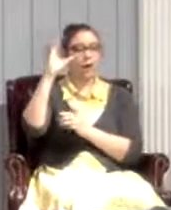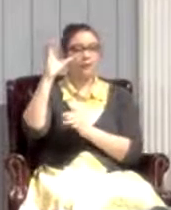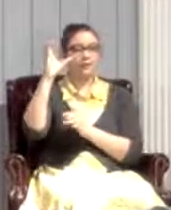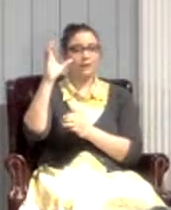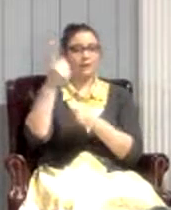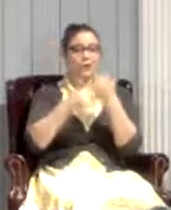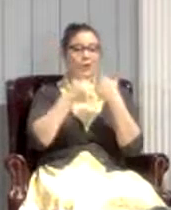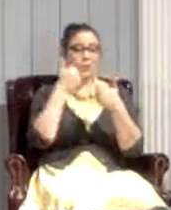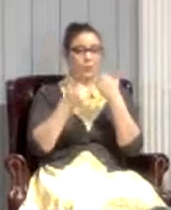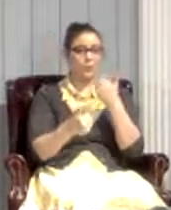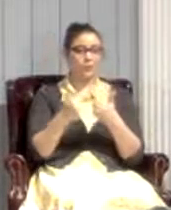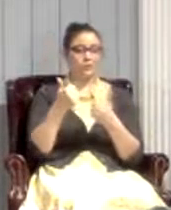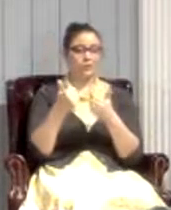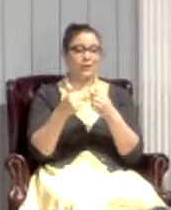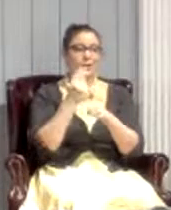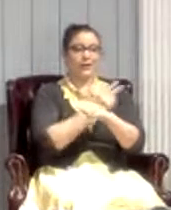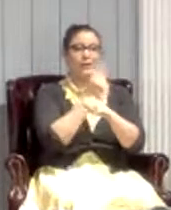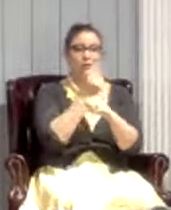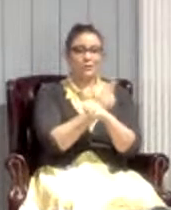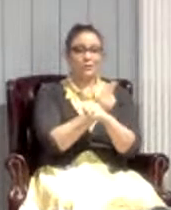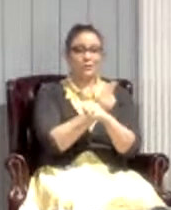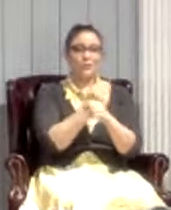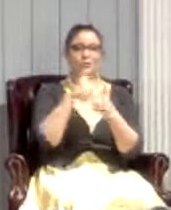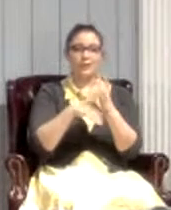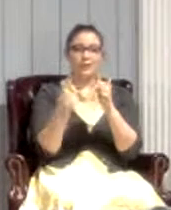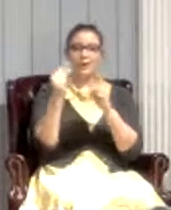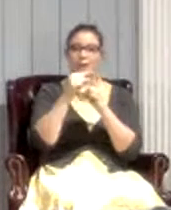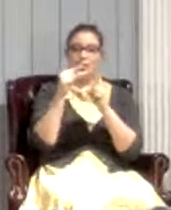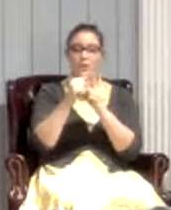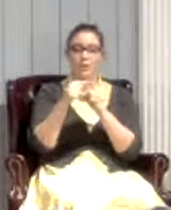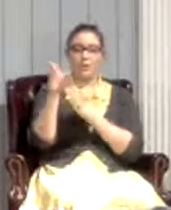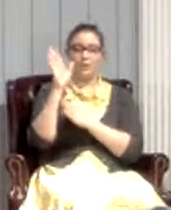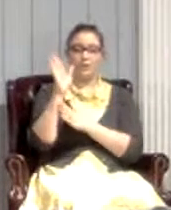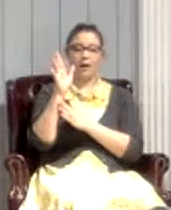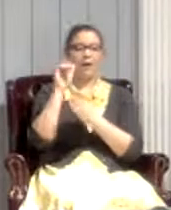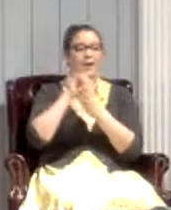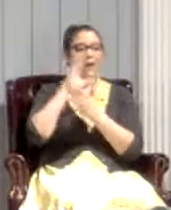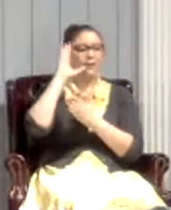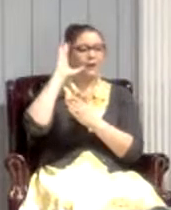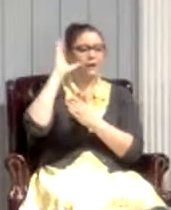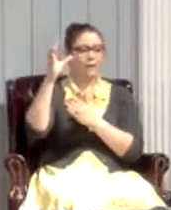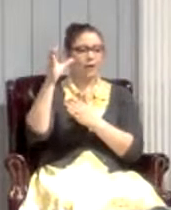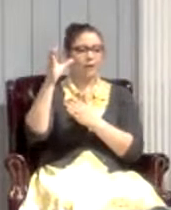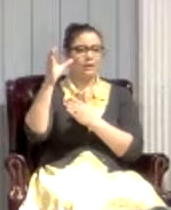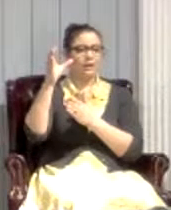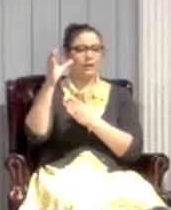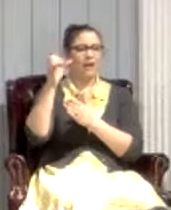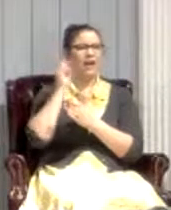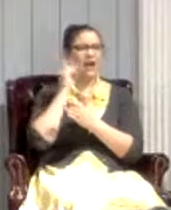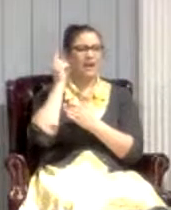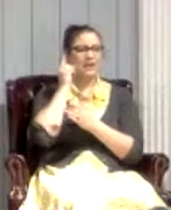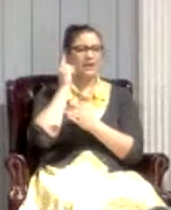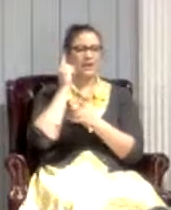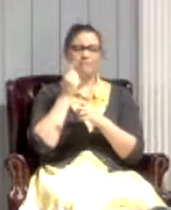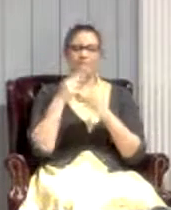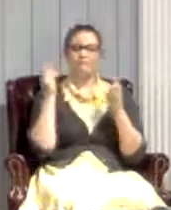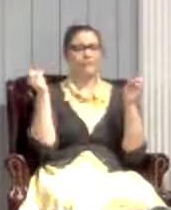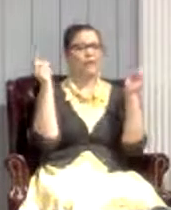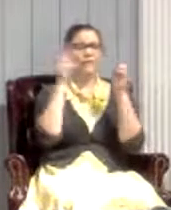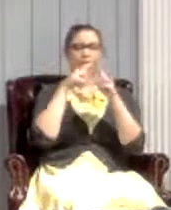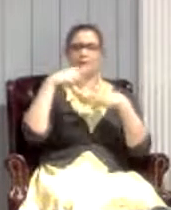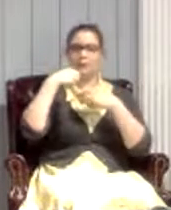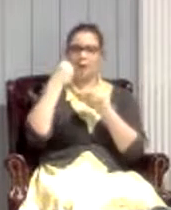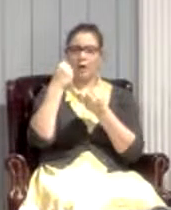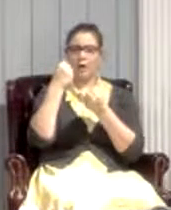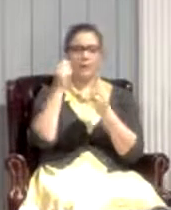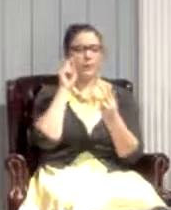which it is used in the Word of God, and that context is actually, I think, considerably, is very powerful. And so that's what we're going to be